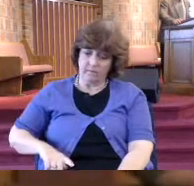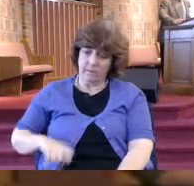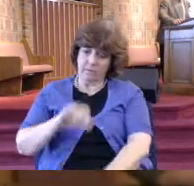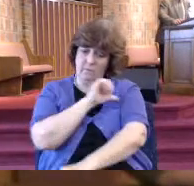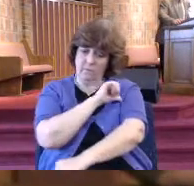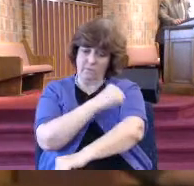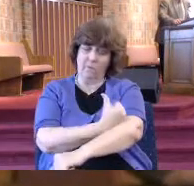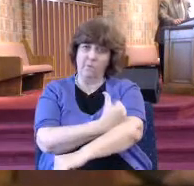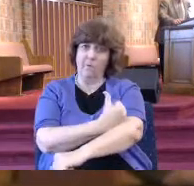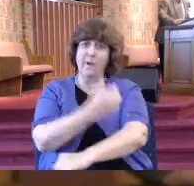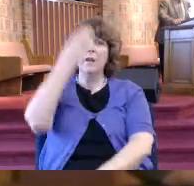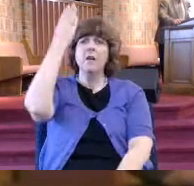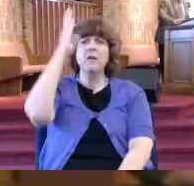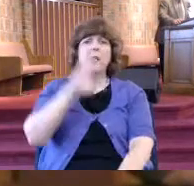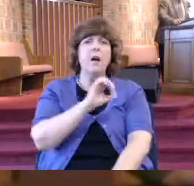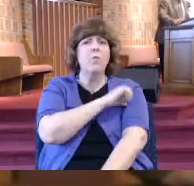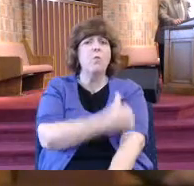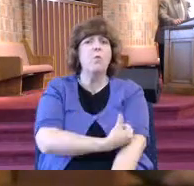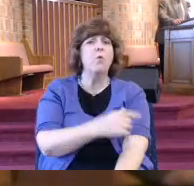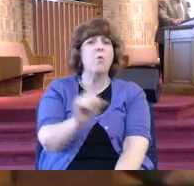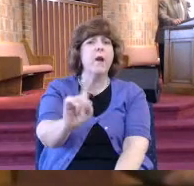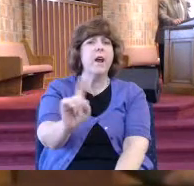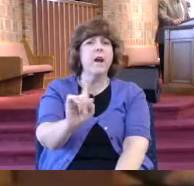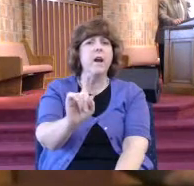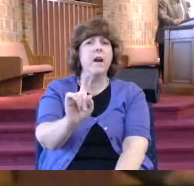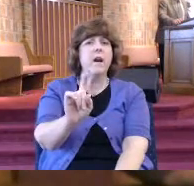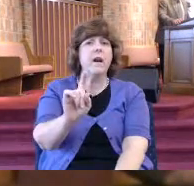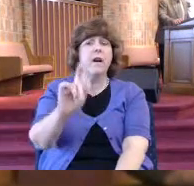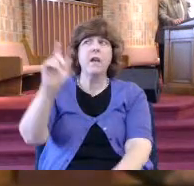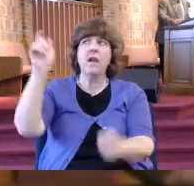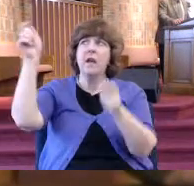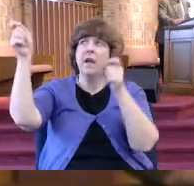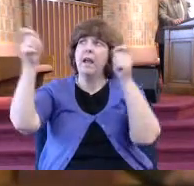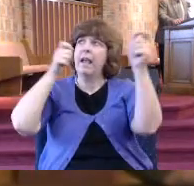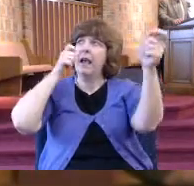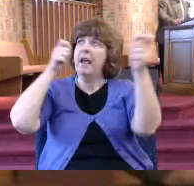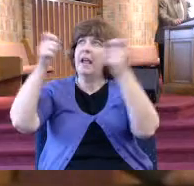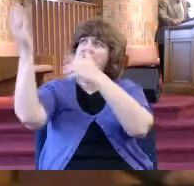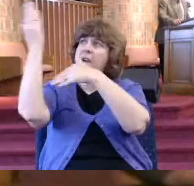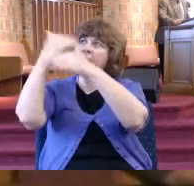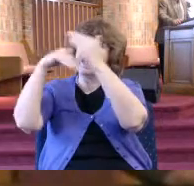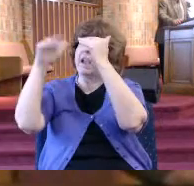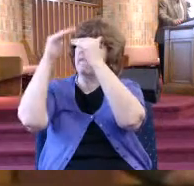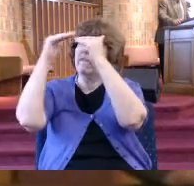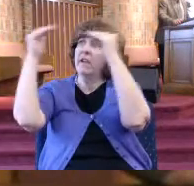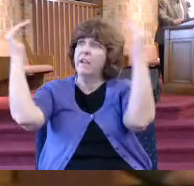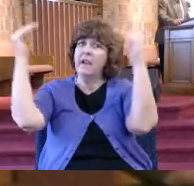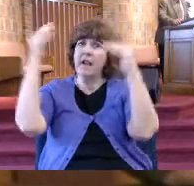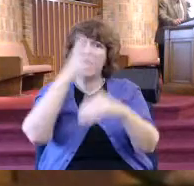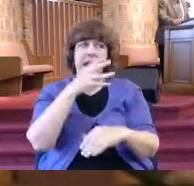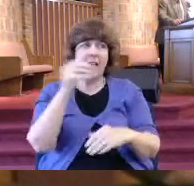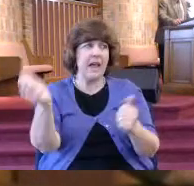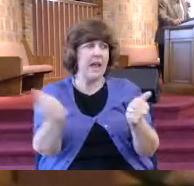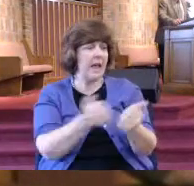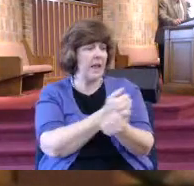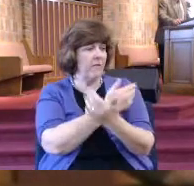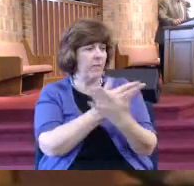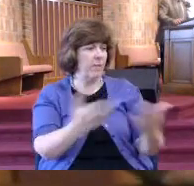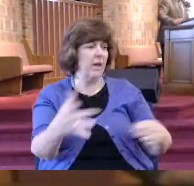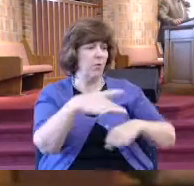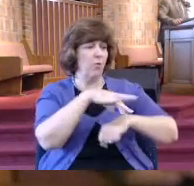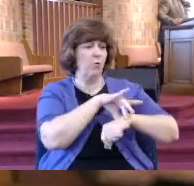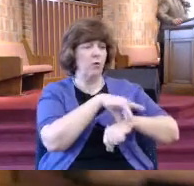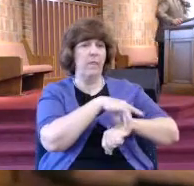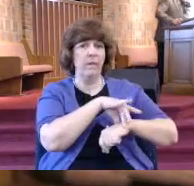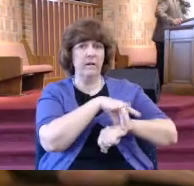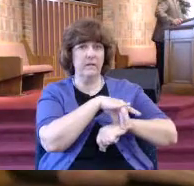had authority? Over everything in heaven, over everything on earth. In